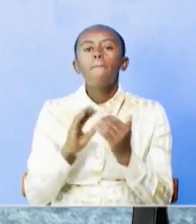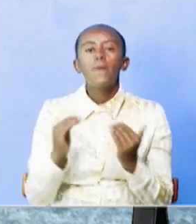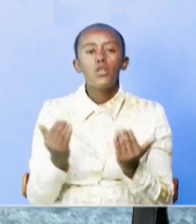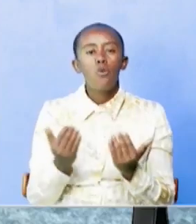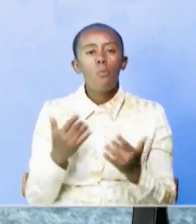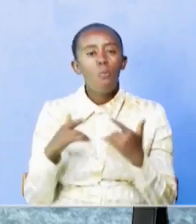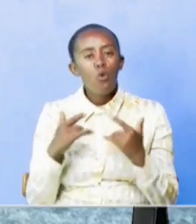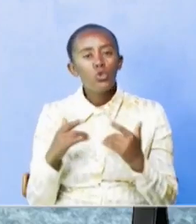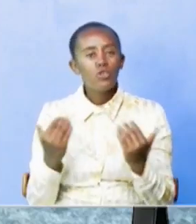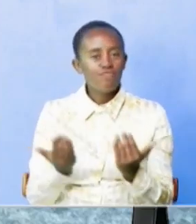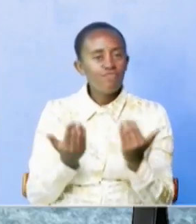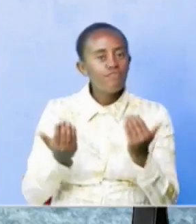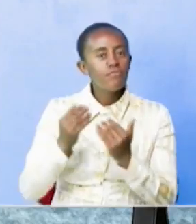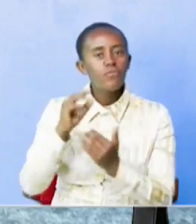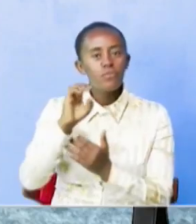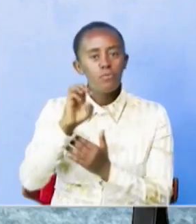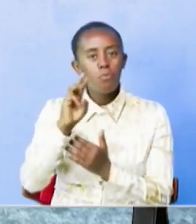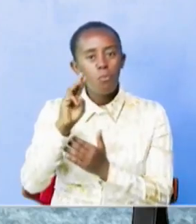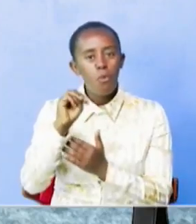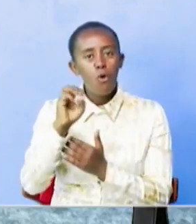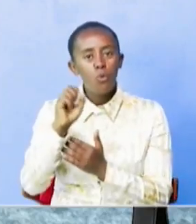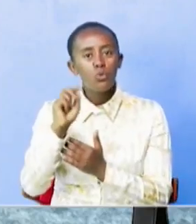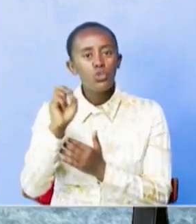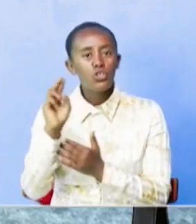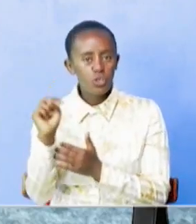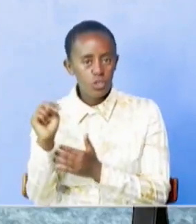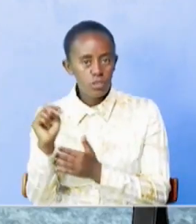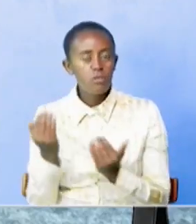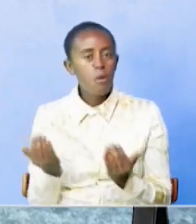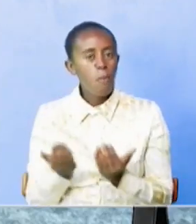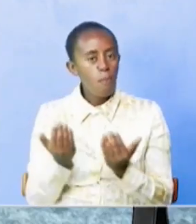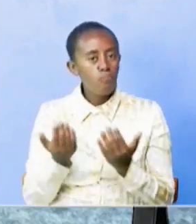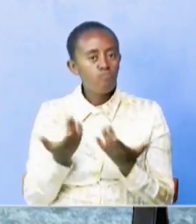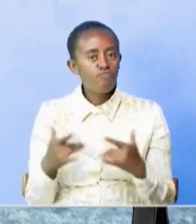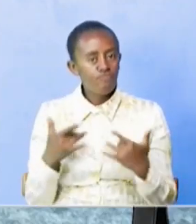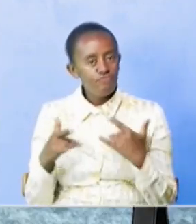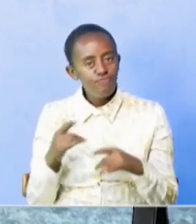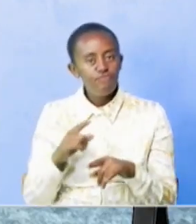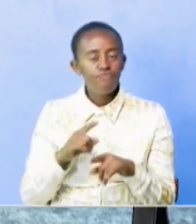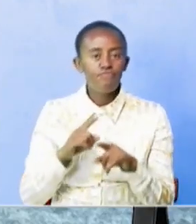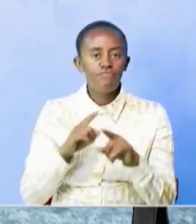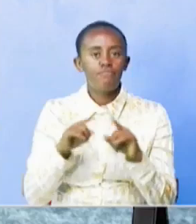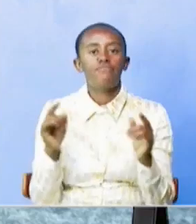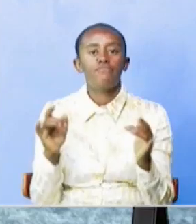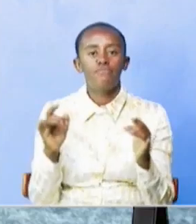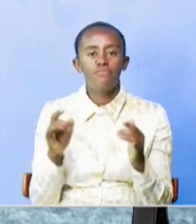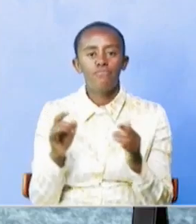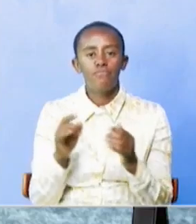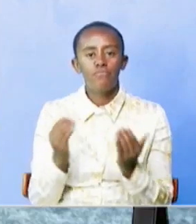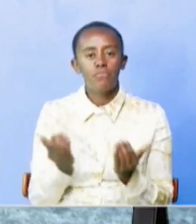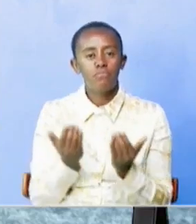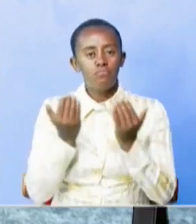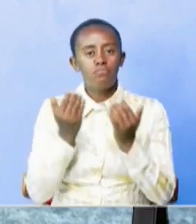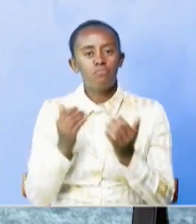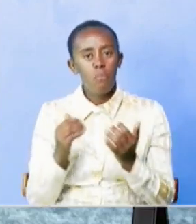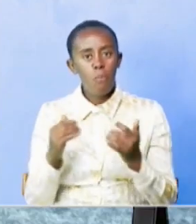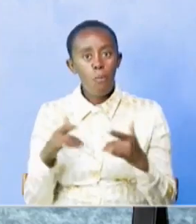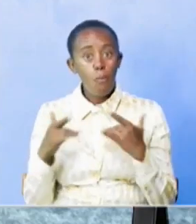emotion. In this case, we were talking about emotion, the emotional ignition of